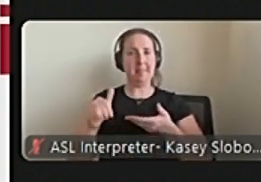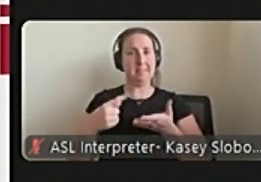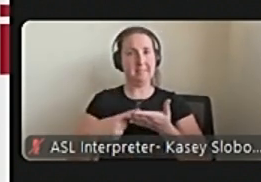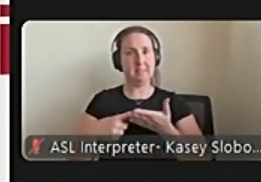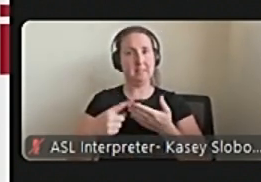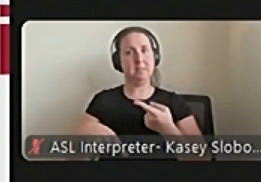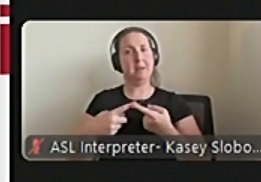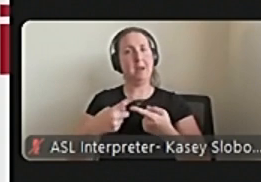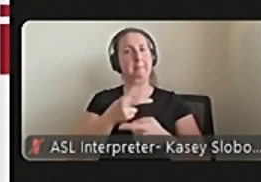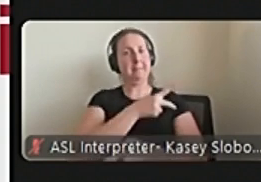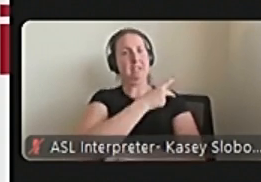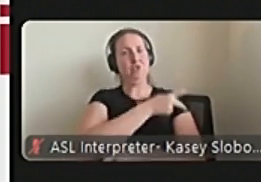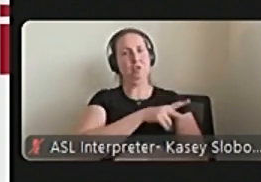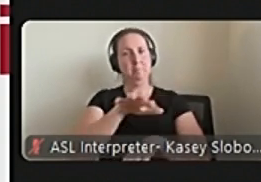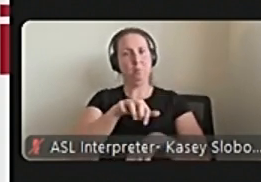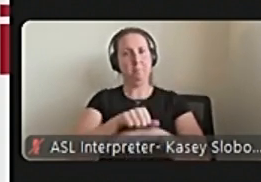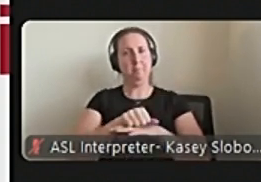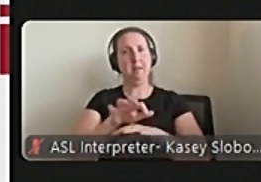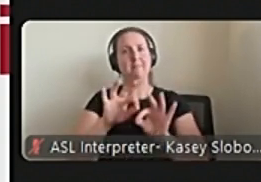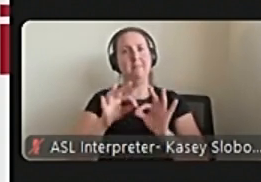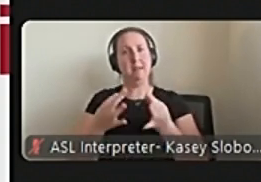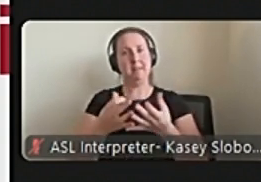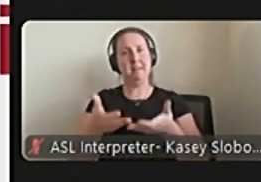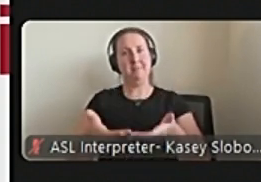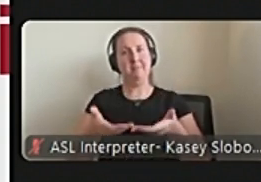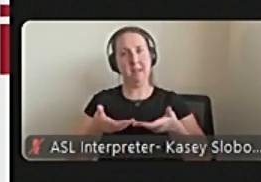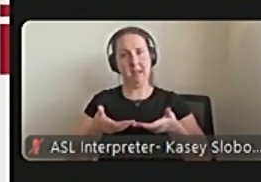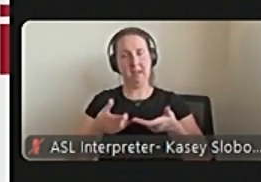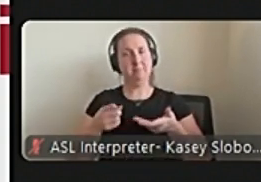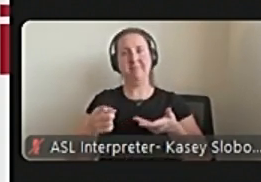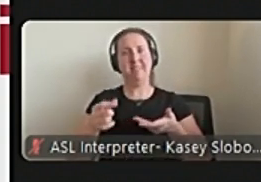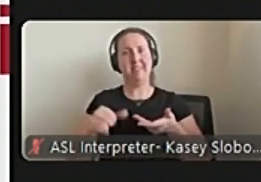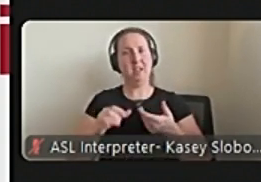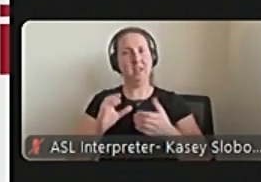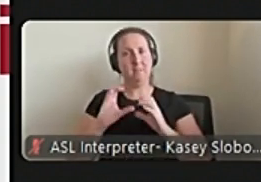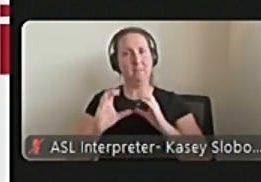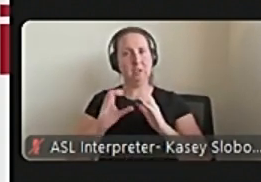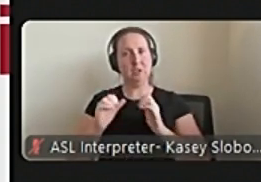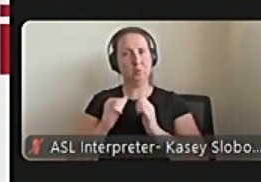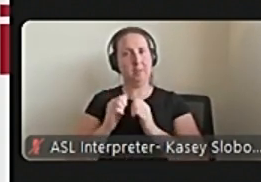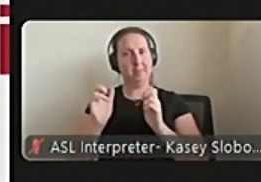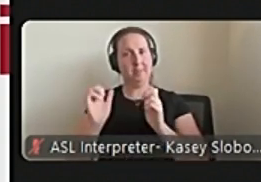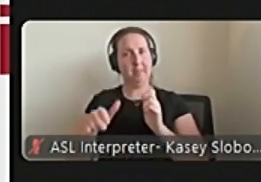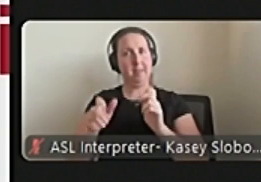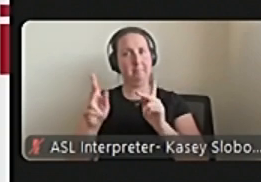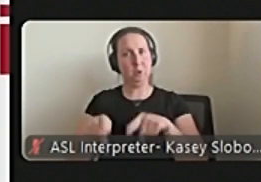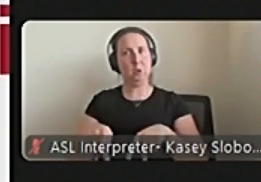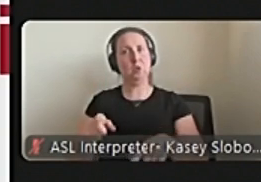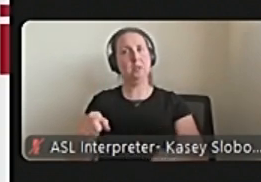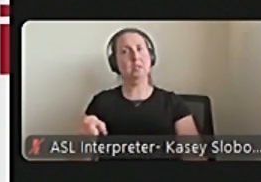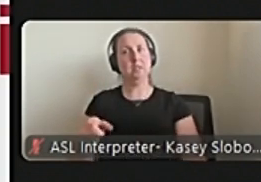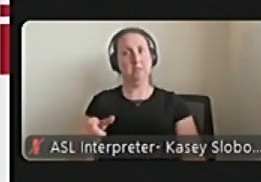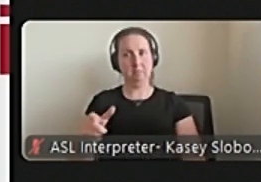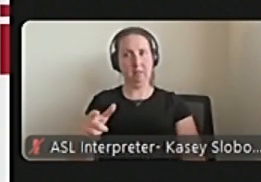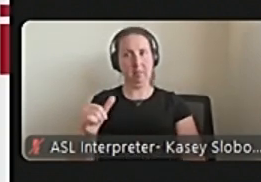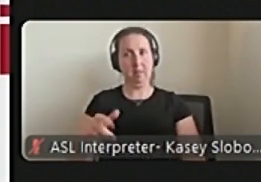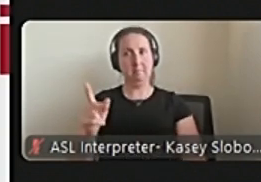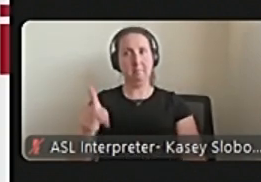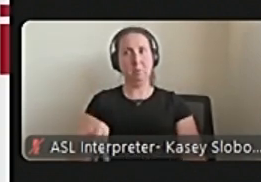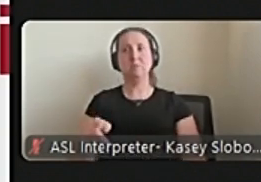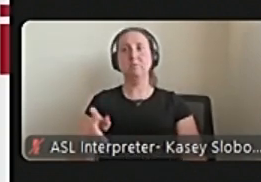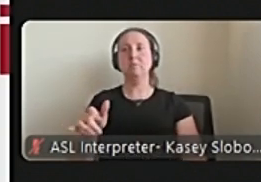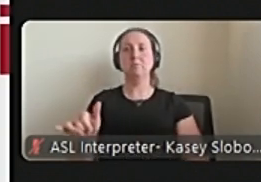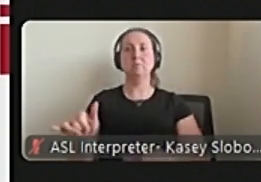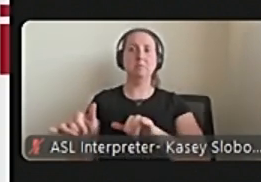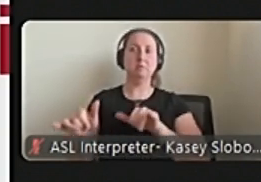may have invited their family, but that conversation goes directly to that person that has been presented to our clinic to